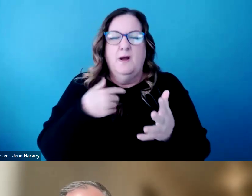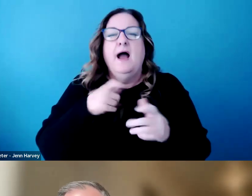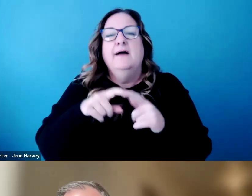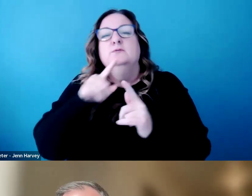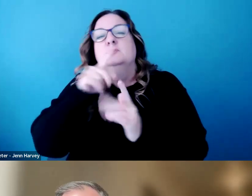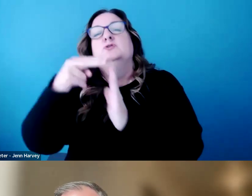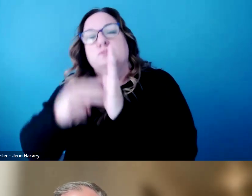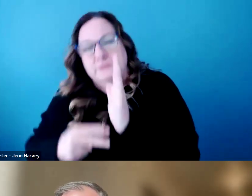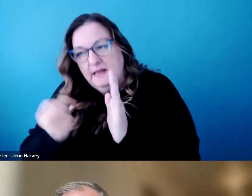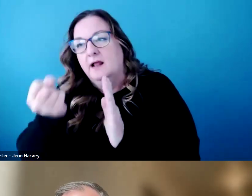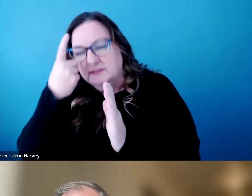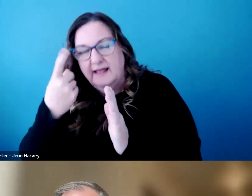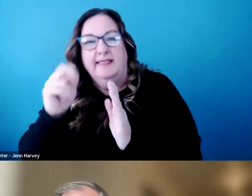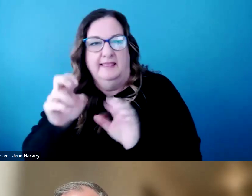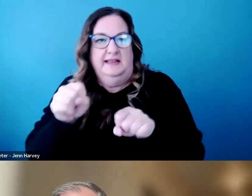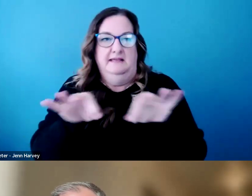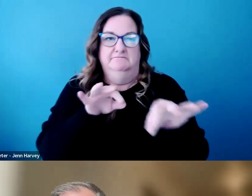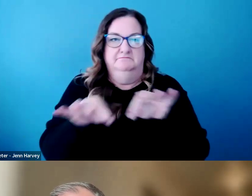remember exactly.